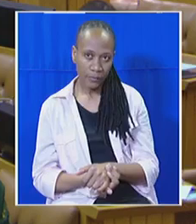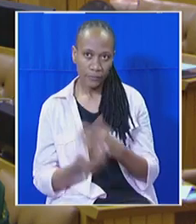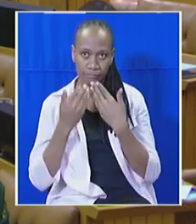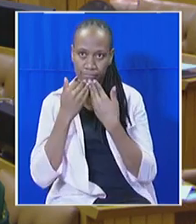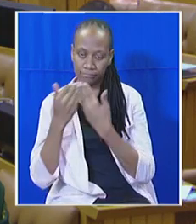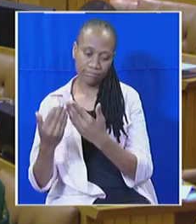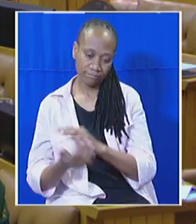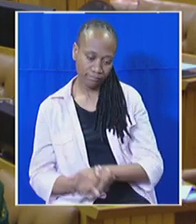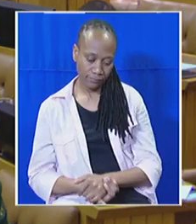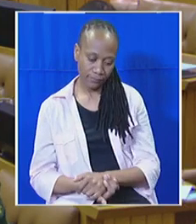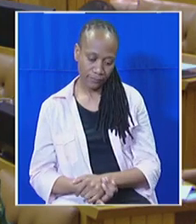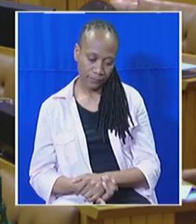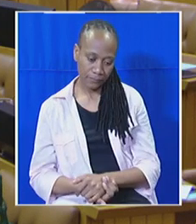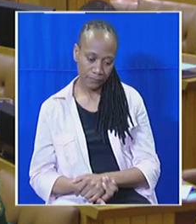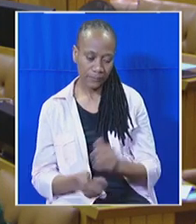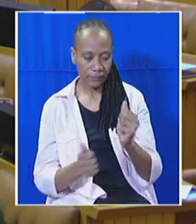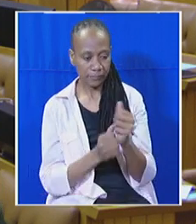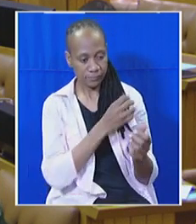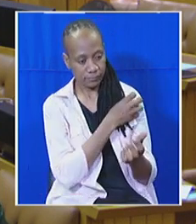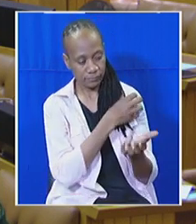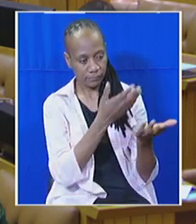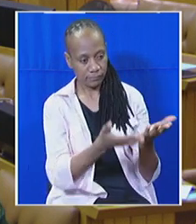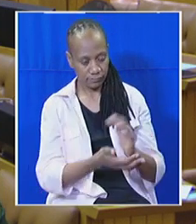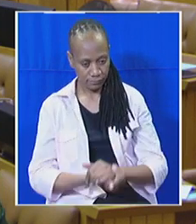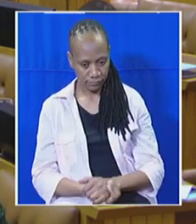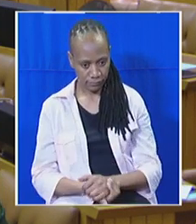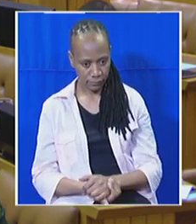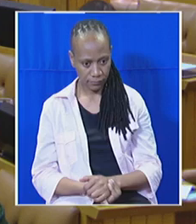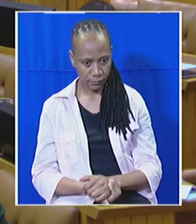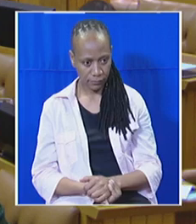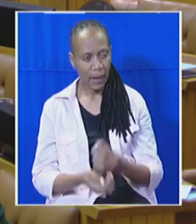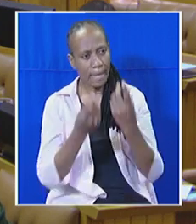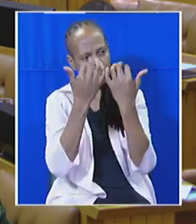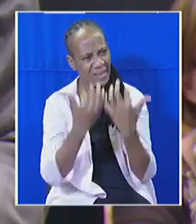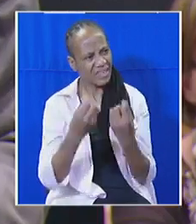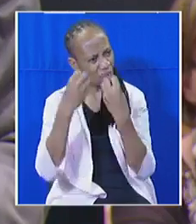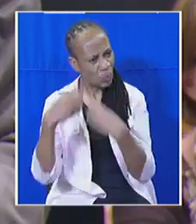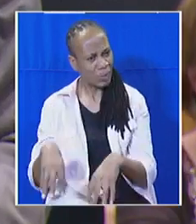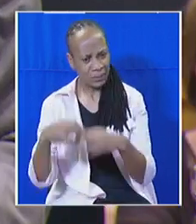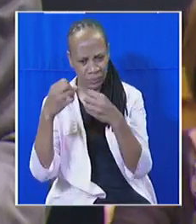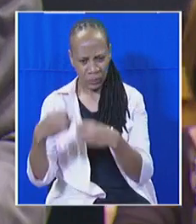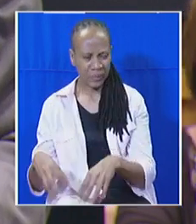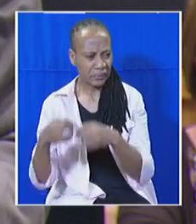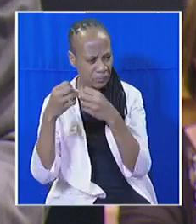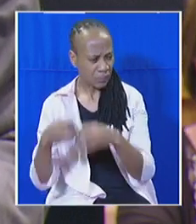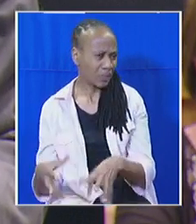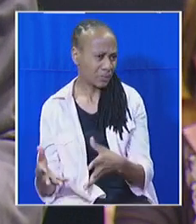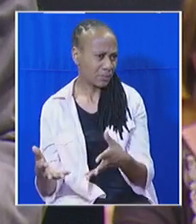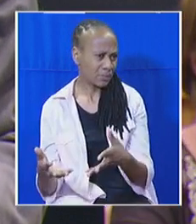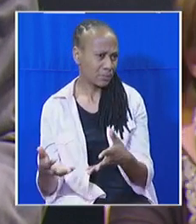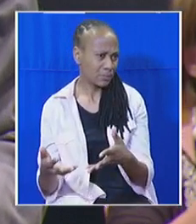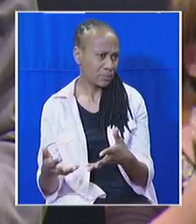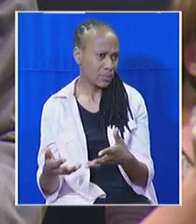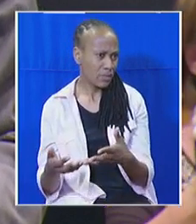Siyabonga Sihlalo. Honorable Deputy Minister, a great deal of wasteful expenditure originates especially